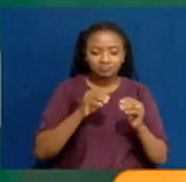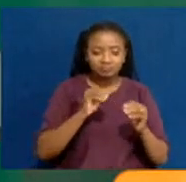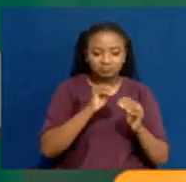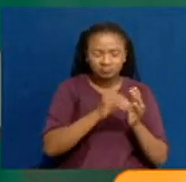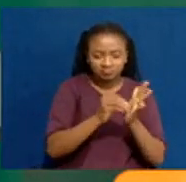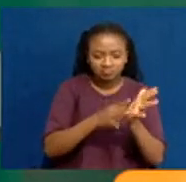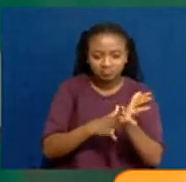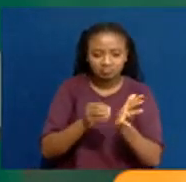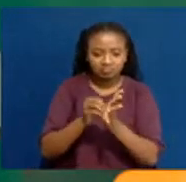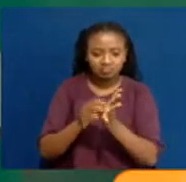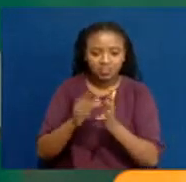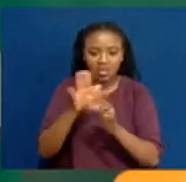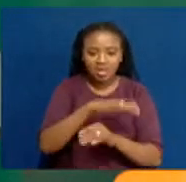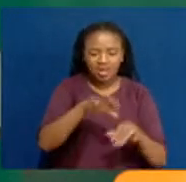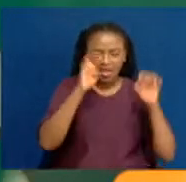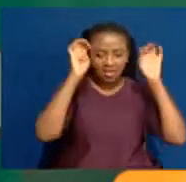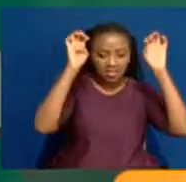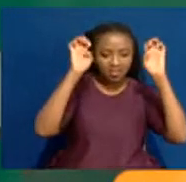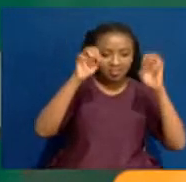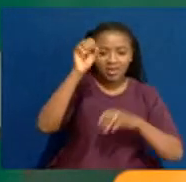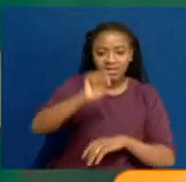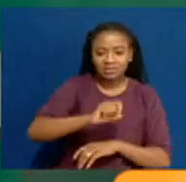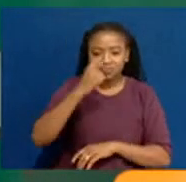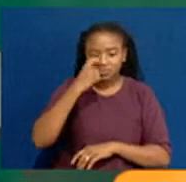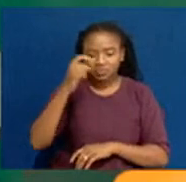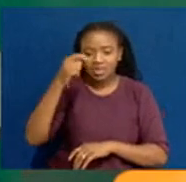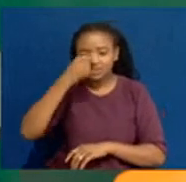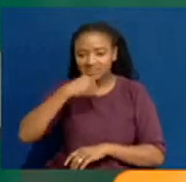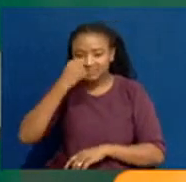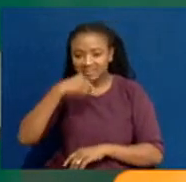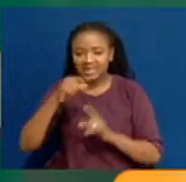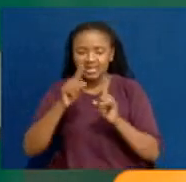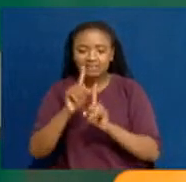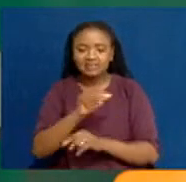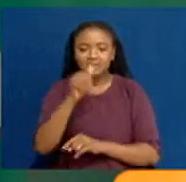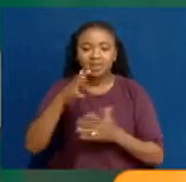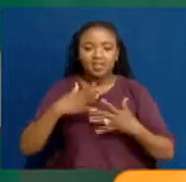Sudan, Tanzania. We have people in other countries that are seeing that this is a